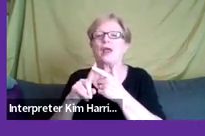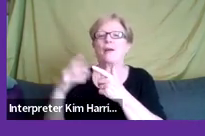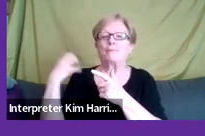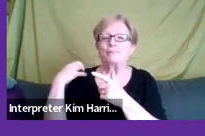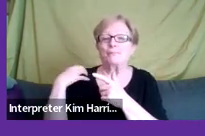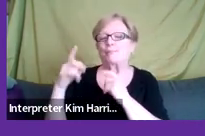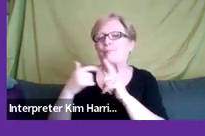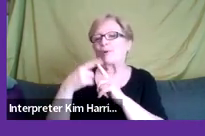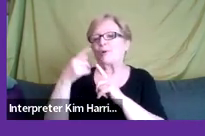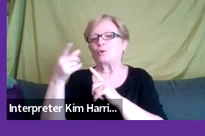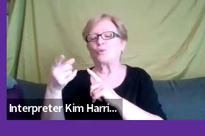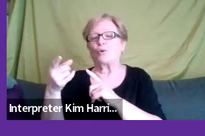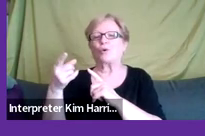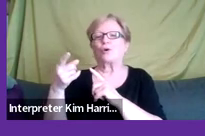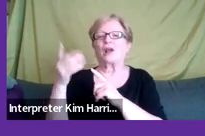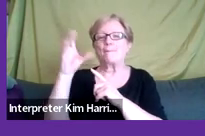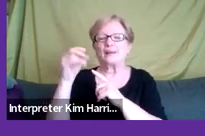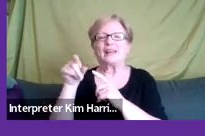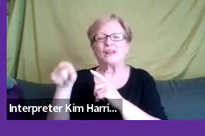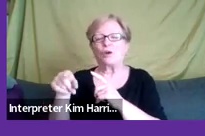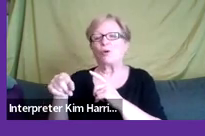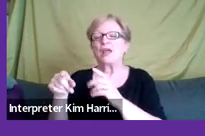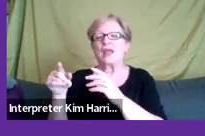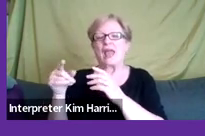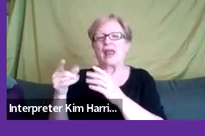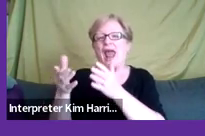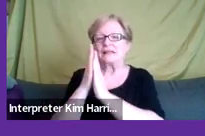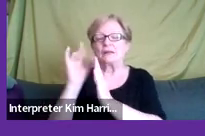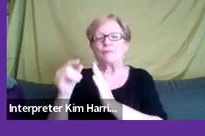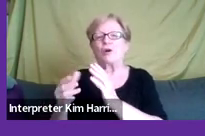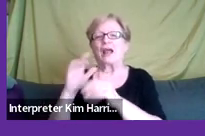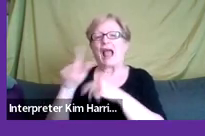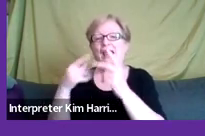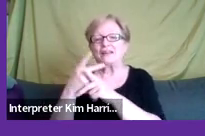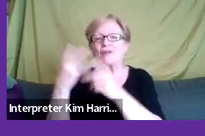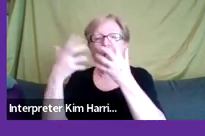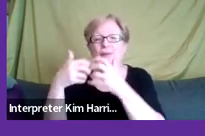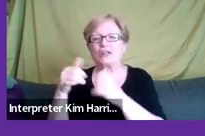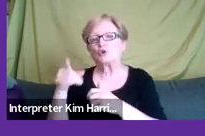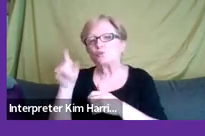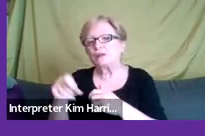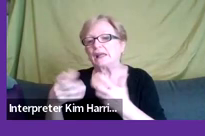the accessibility requirements that you need. But again,